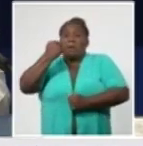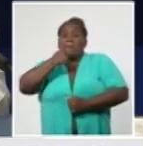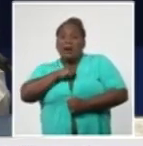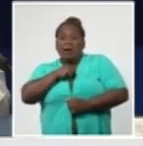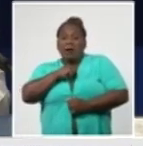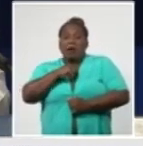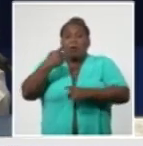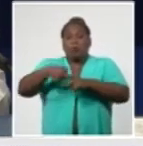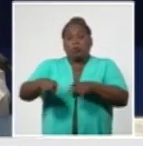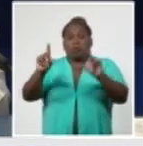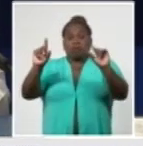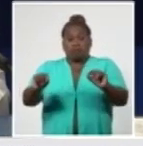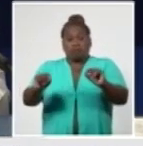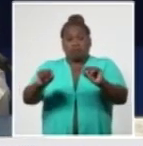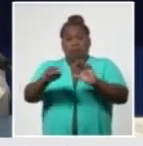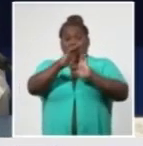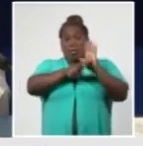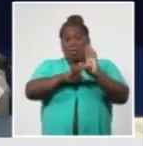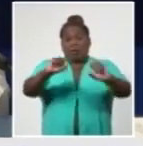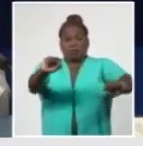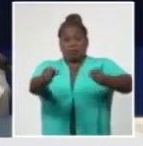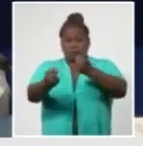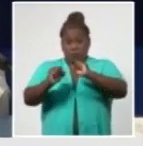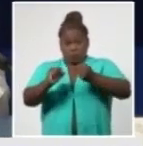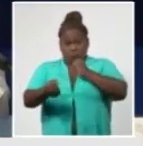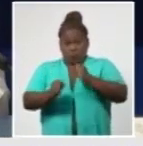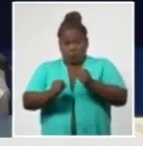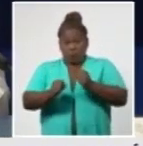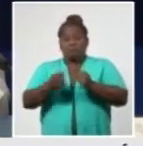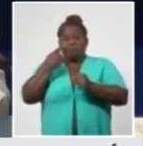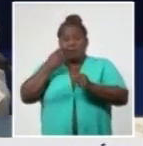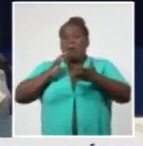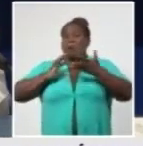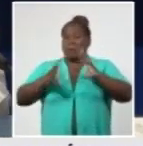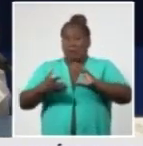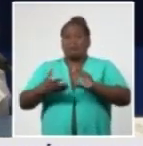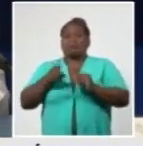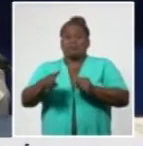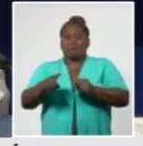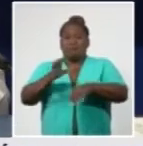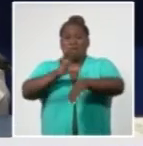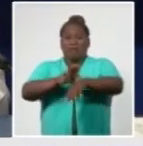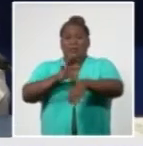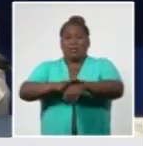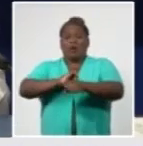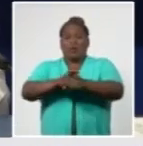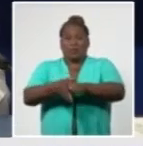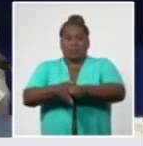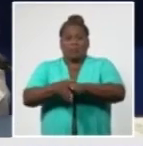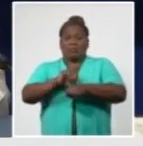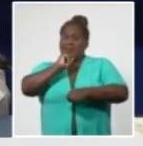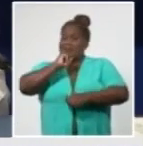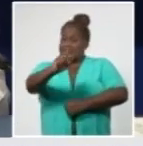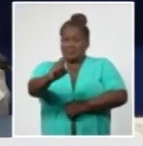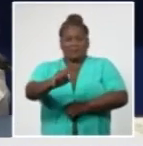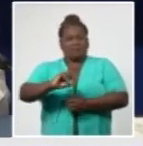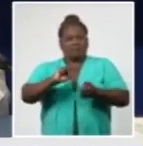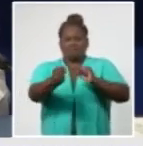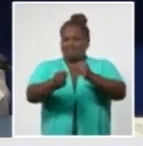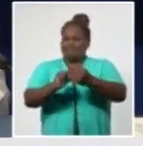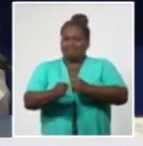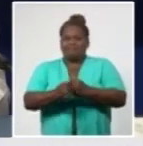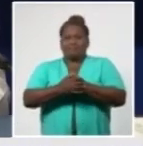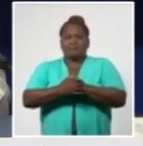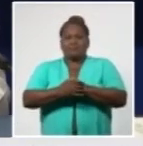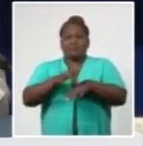all this demonstrates the complexity of this disease. And these are the reasons why we